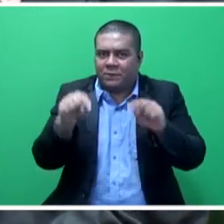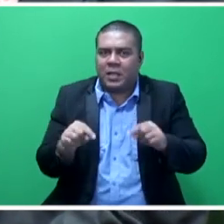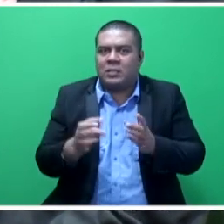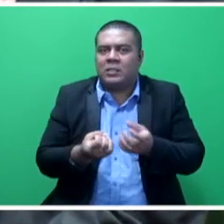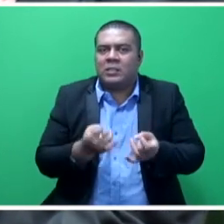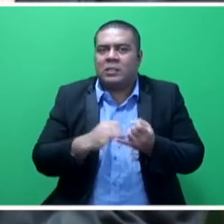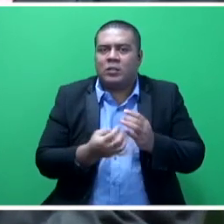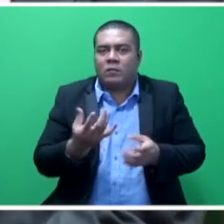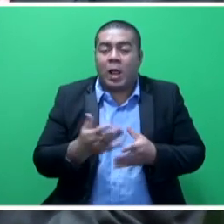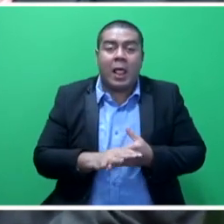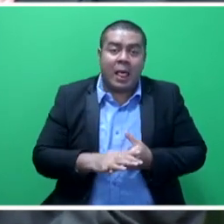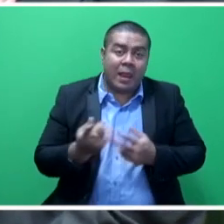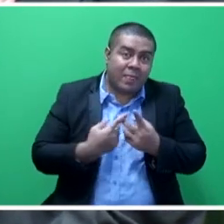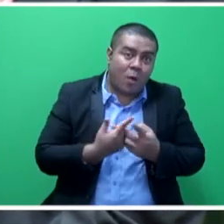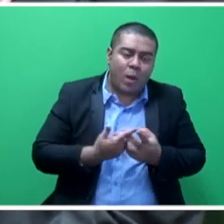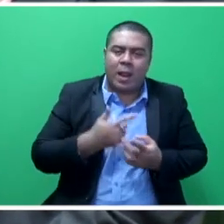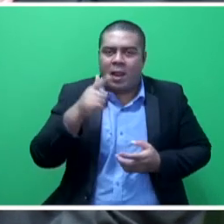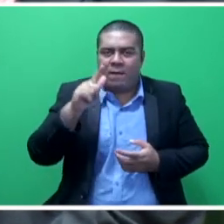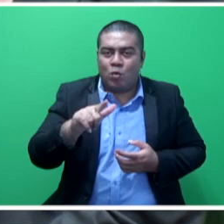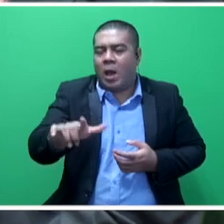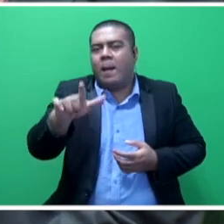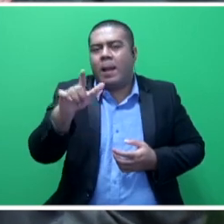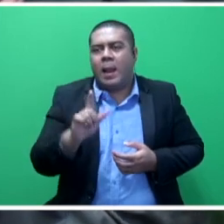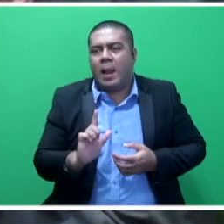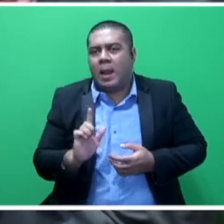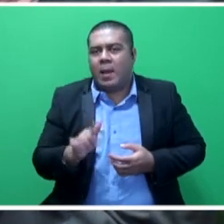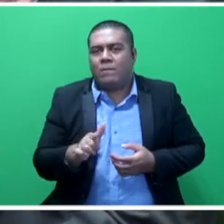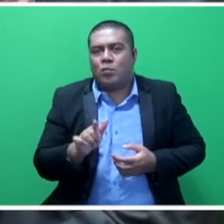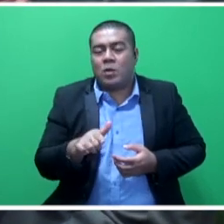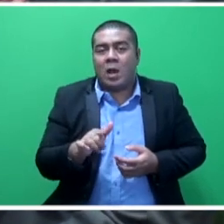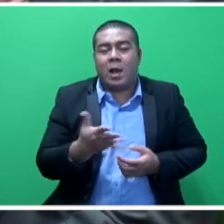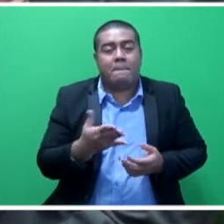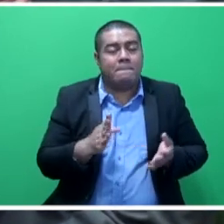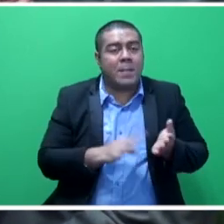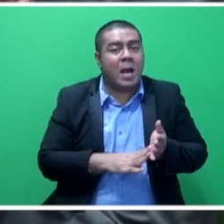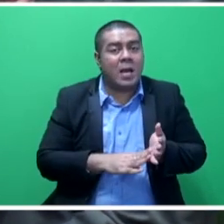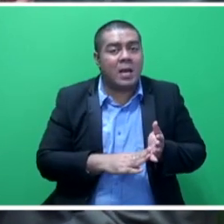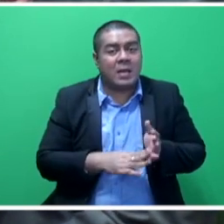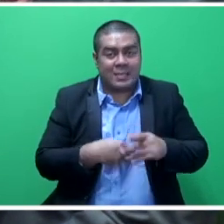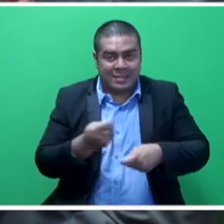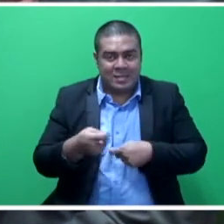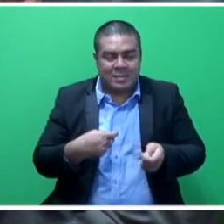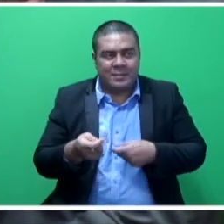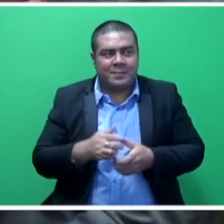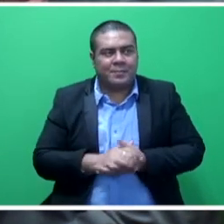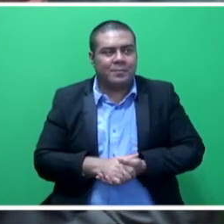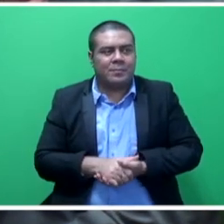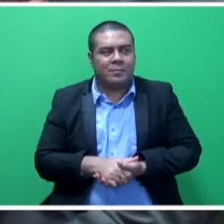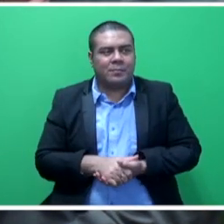is in the construction phase. A sum of 1.7 million is allocated to complete this project.